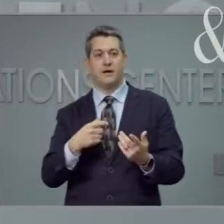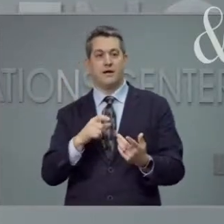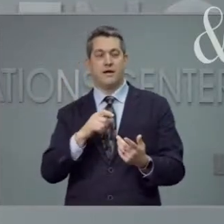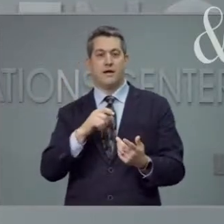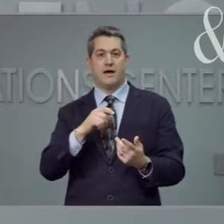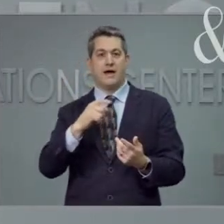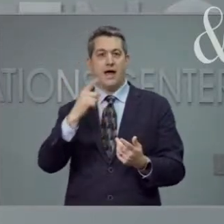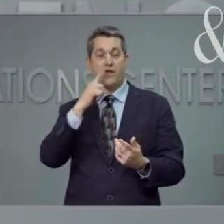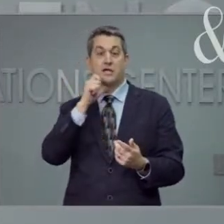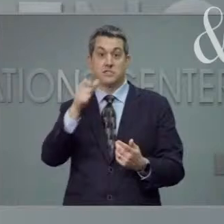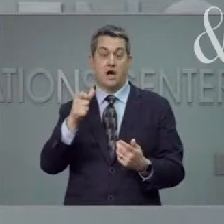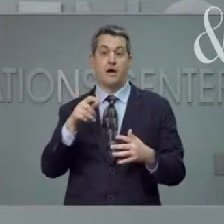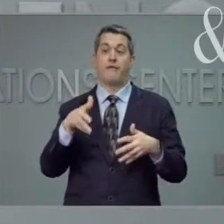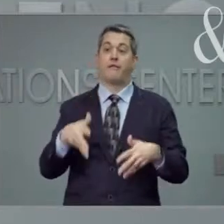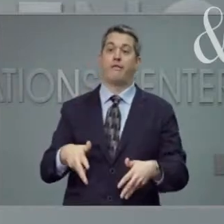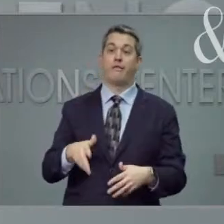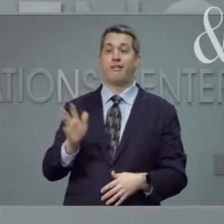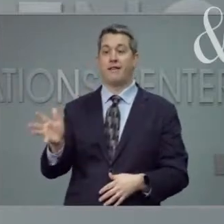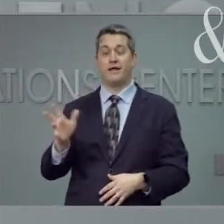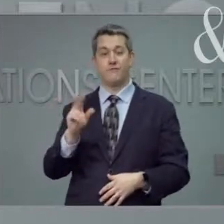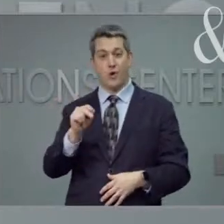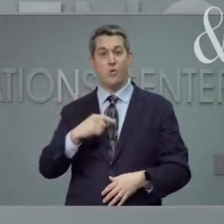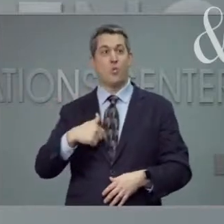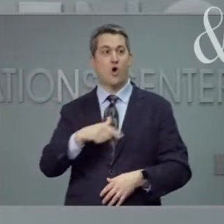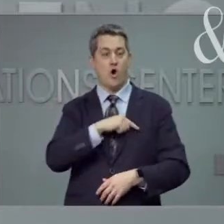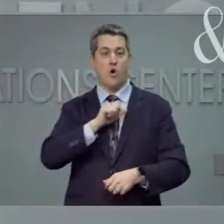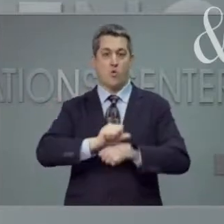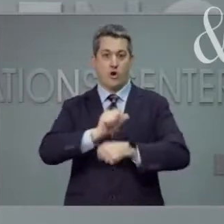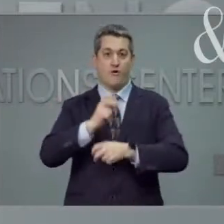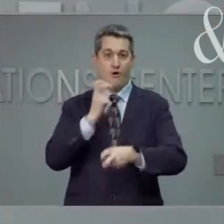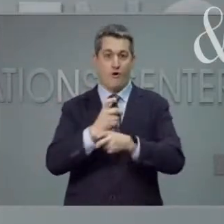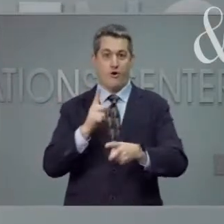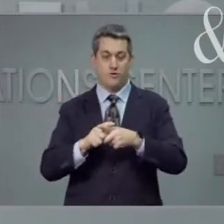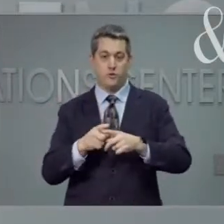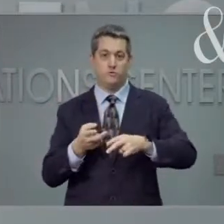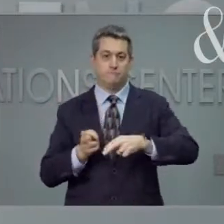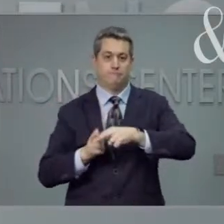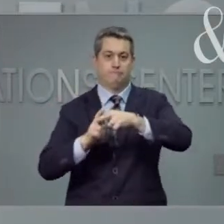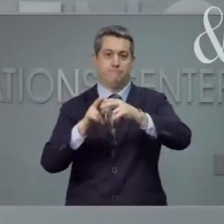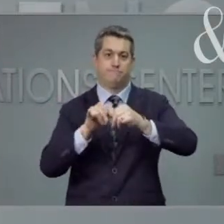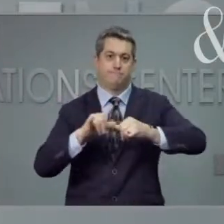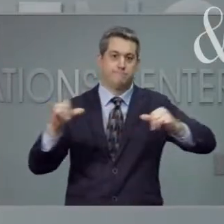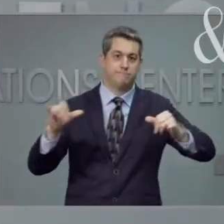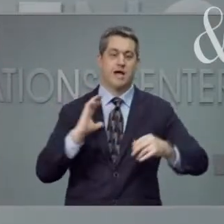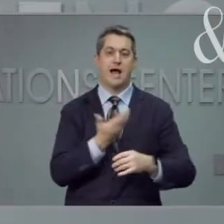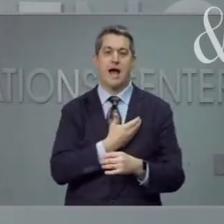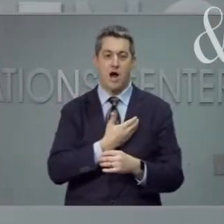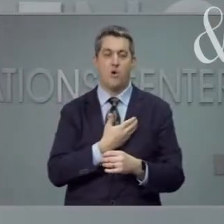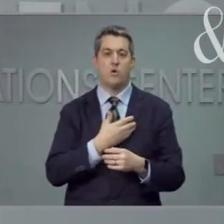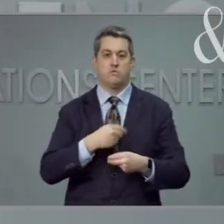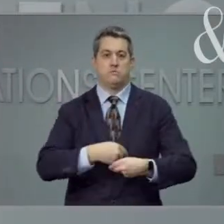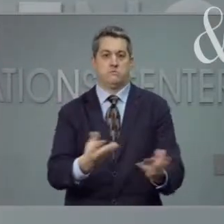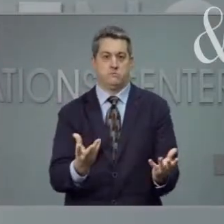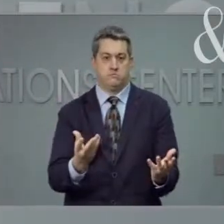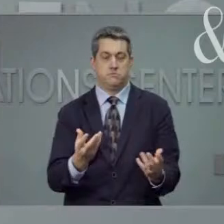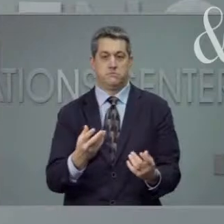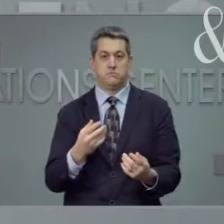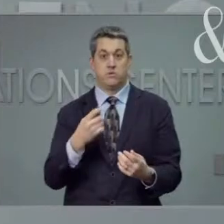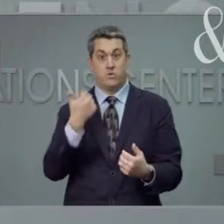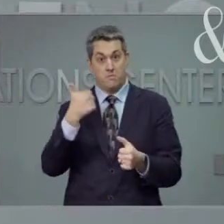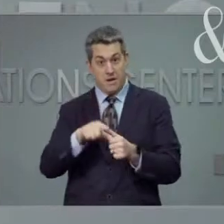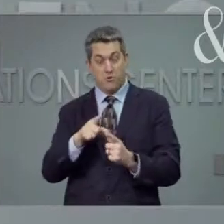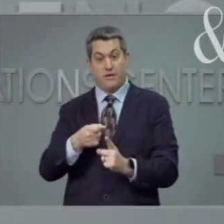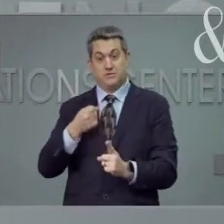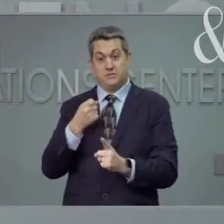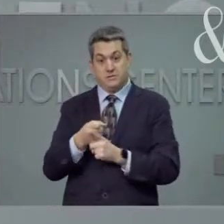to ramp up their operations. Again, we're just a couple of weeks into this. And of course, this happened over the holidays. So I think folks are